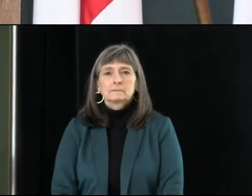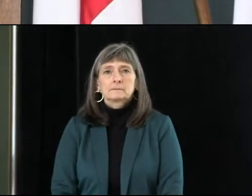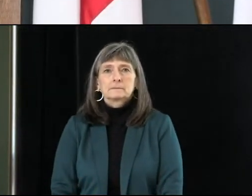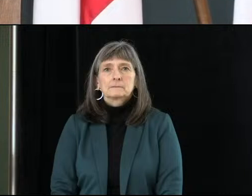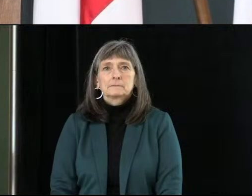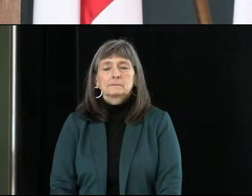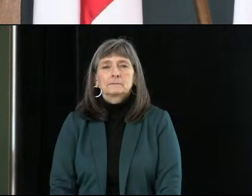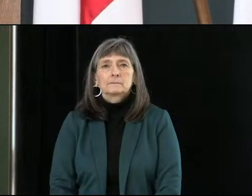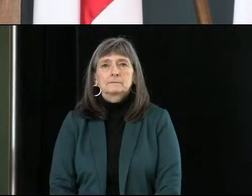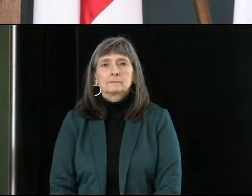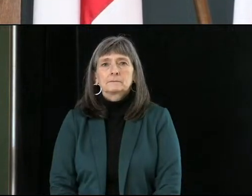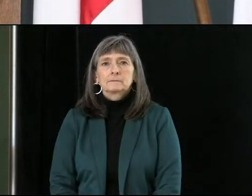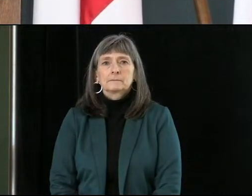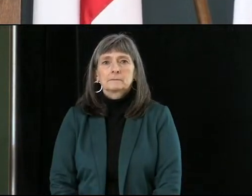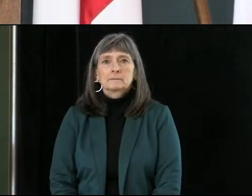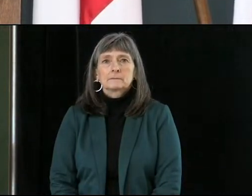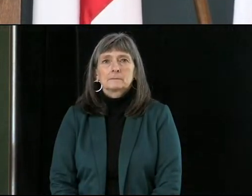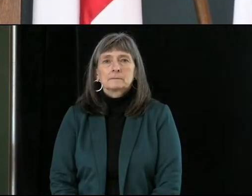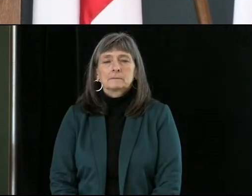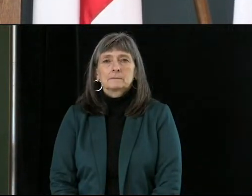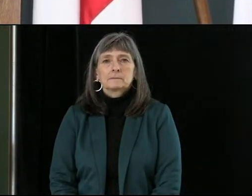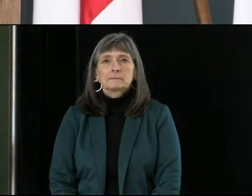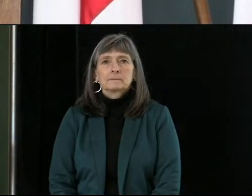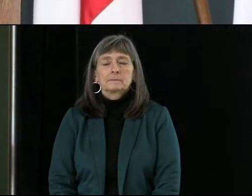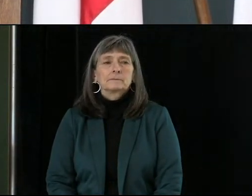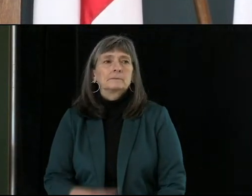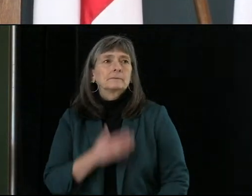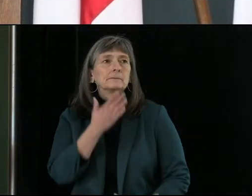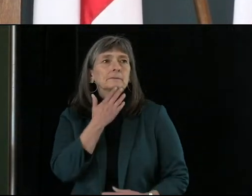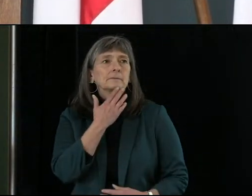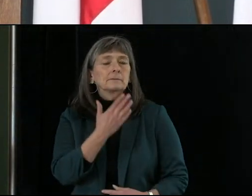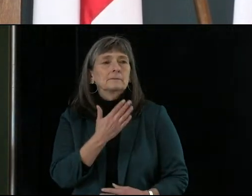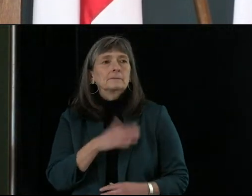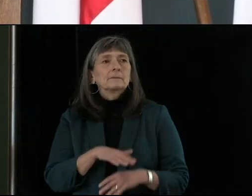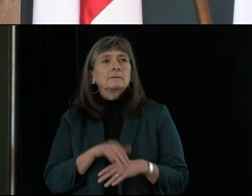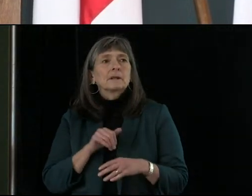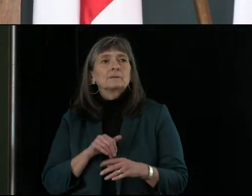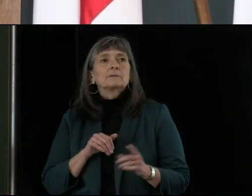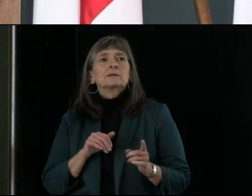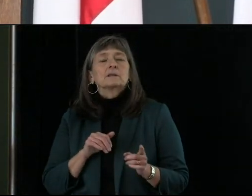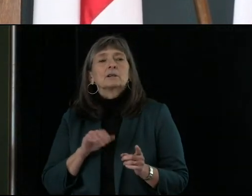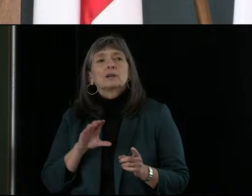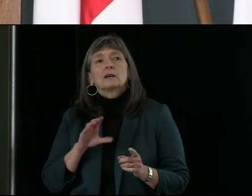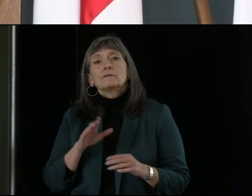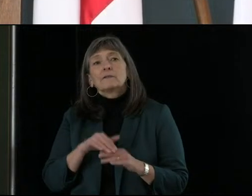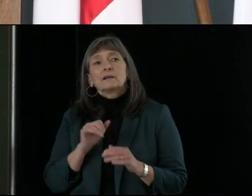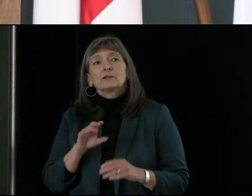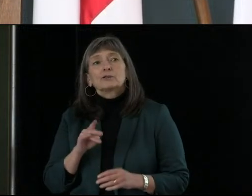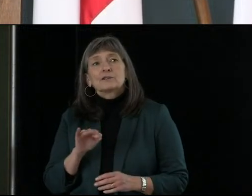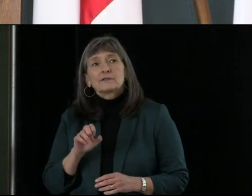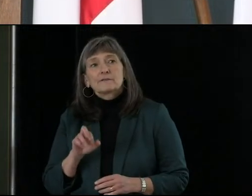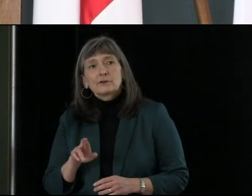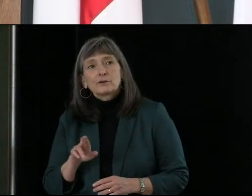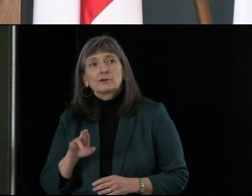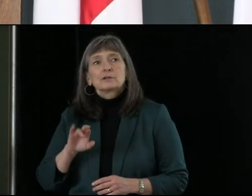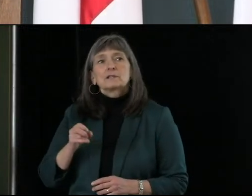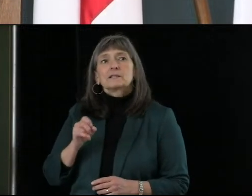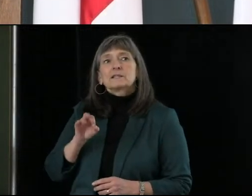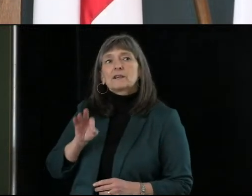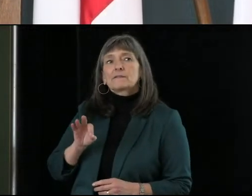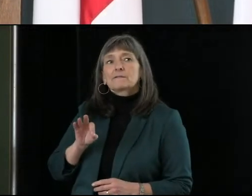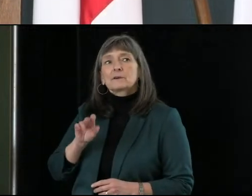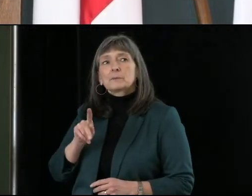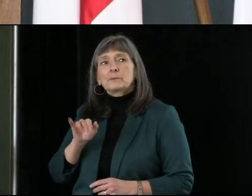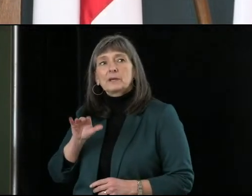Thank you, Ms. Hibbs. I now invite Debbie's son, Christopher, and his friend, Jack Pico, to perform a